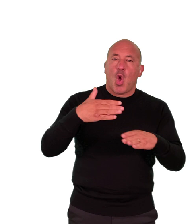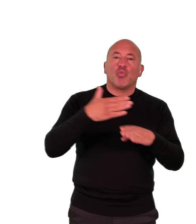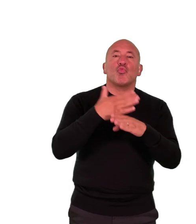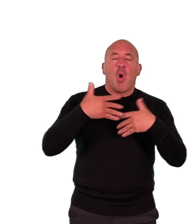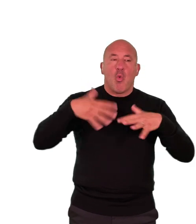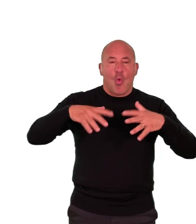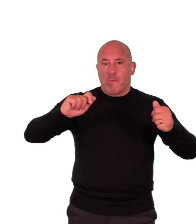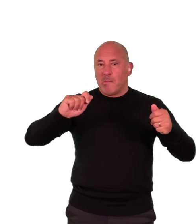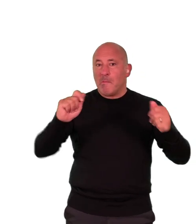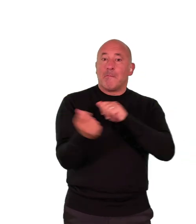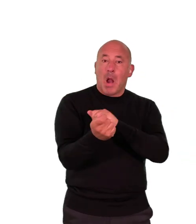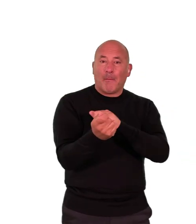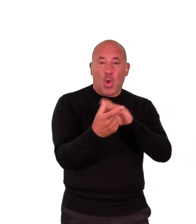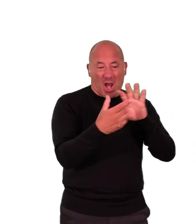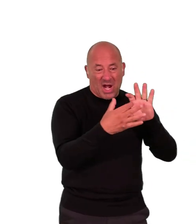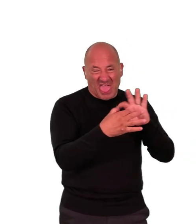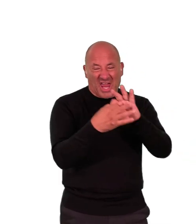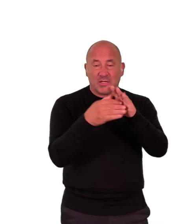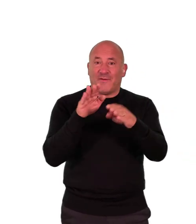chance of being achieved.